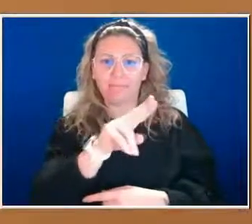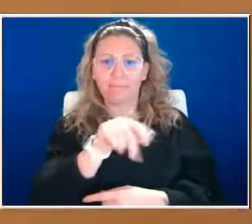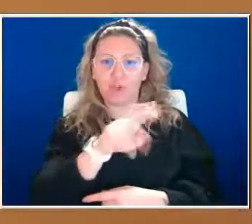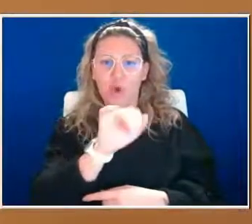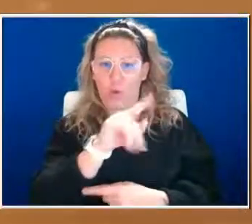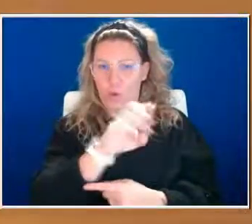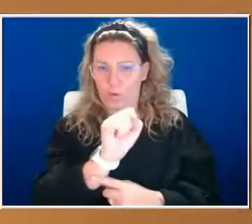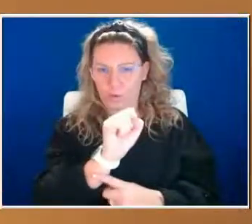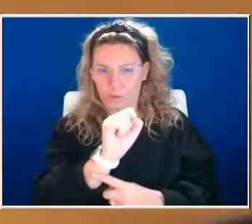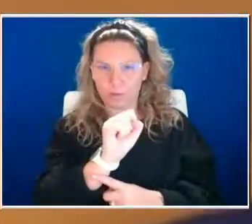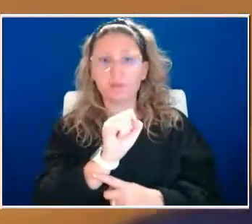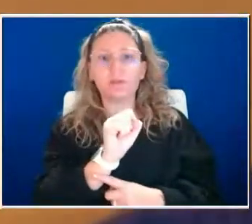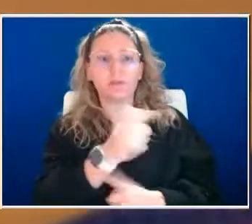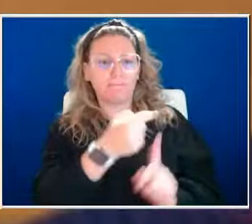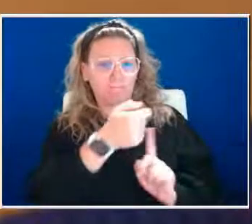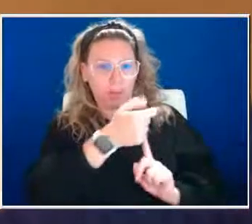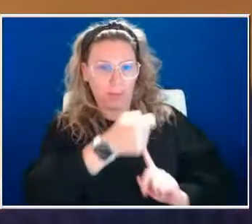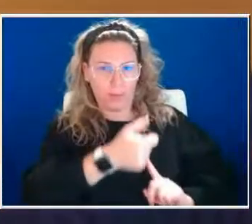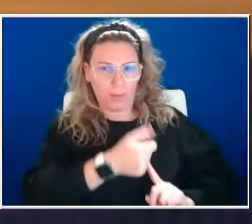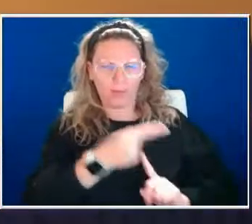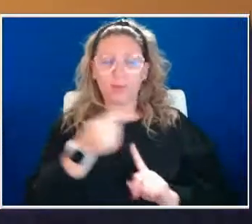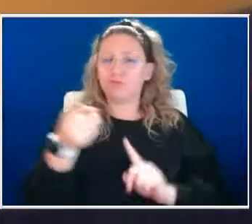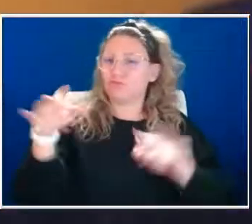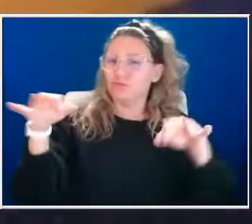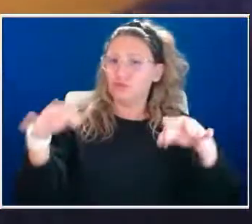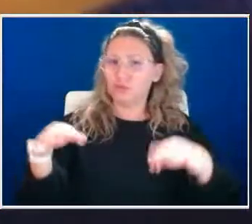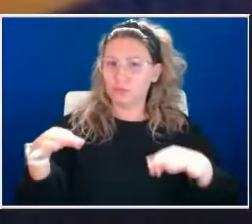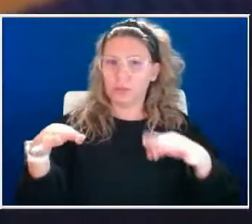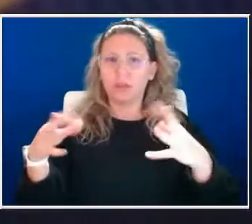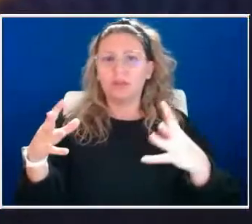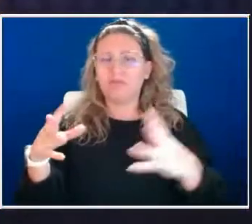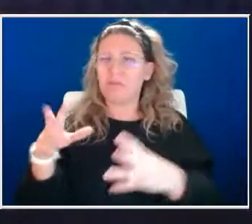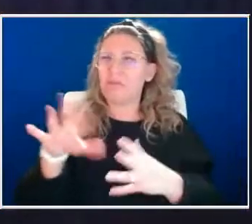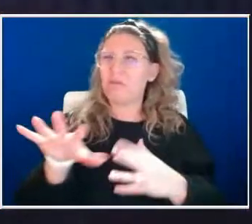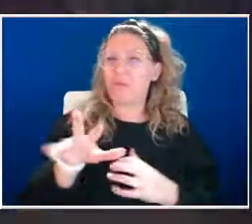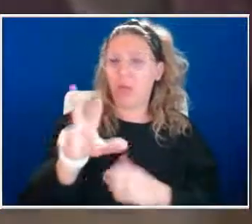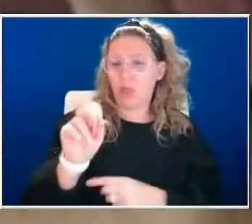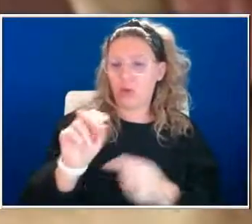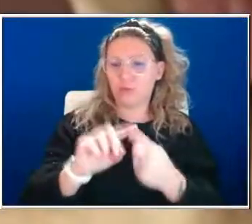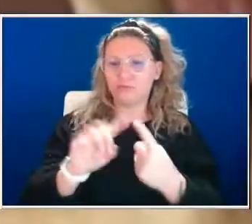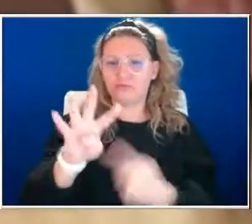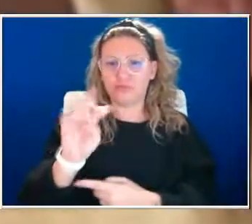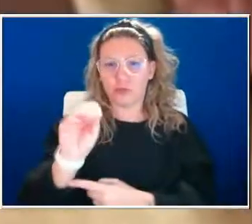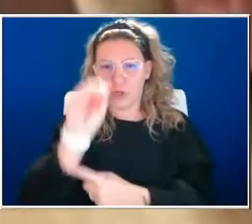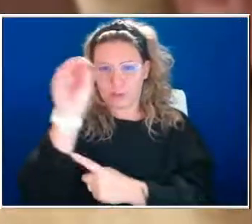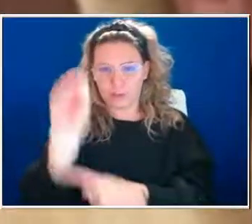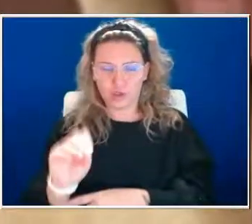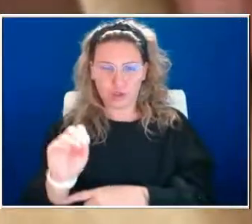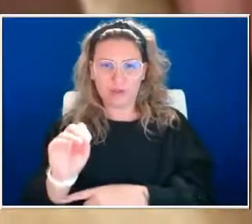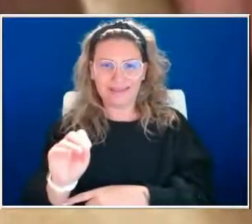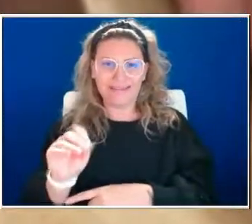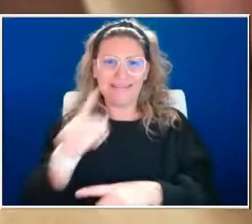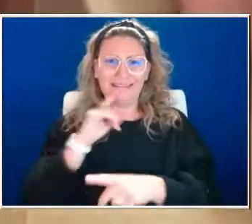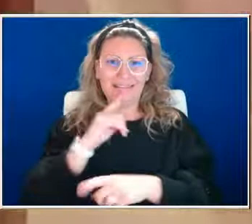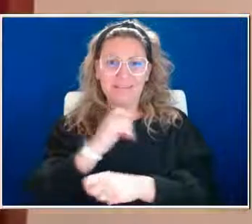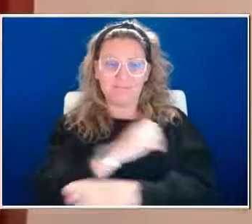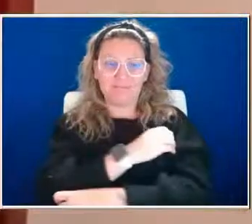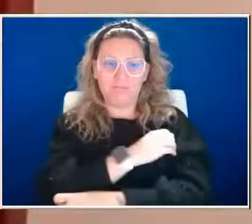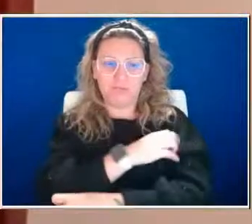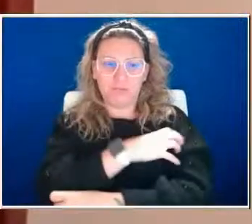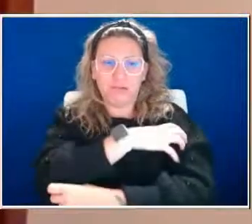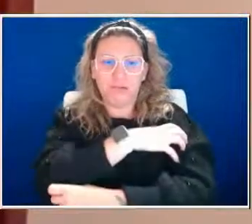When she explained to me what that would mean, was that I had about a 30 to 40% chance of developing swelling in my arm when I was finished with the